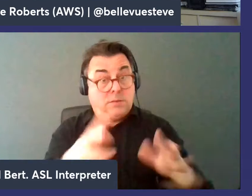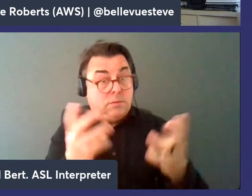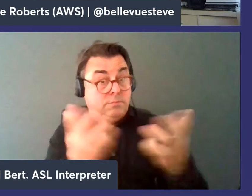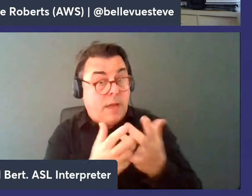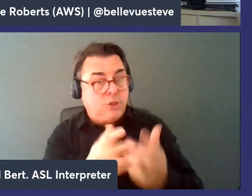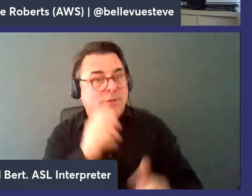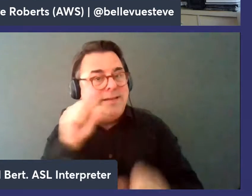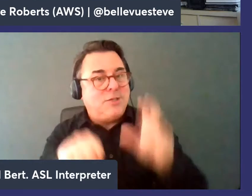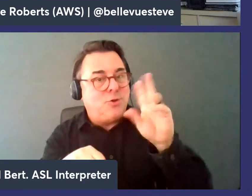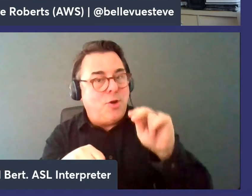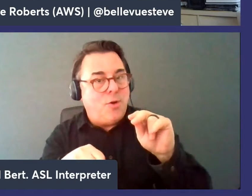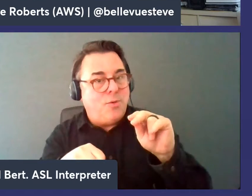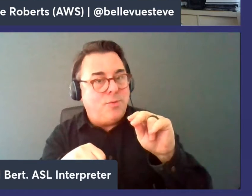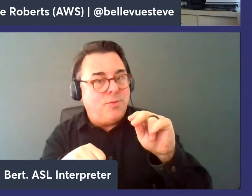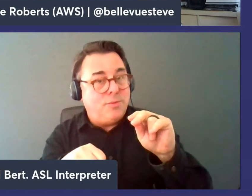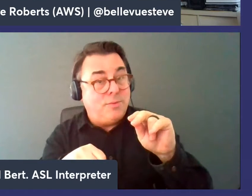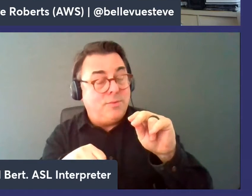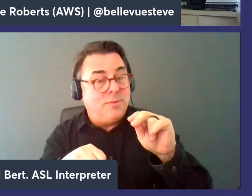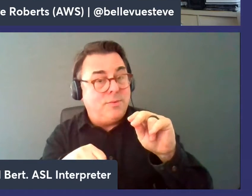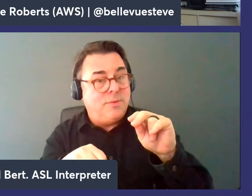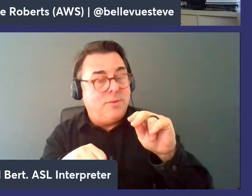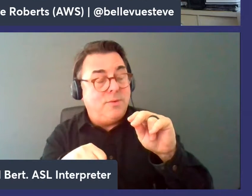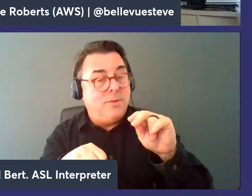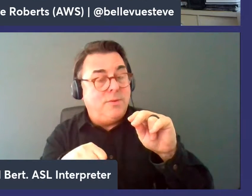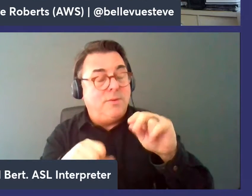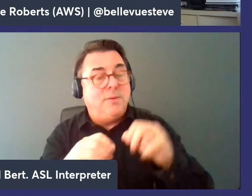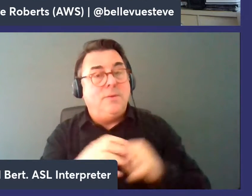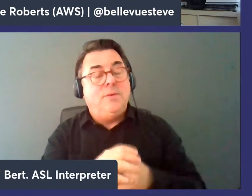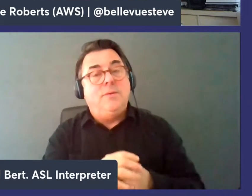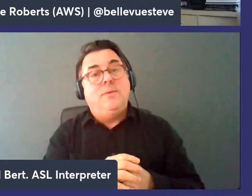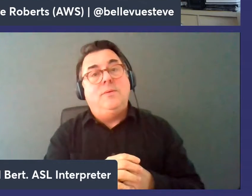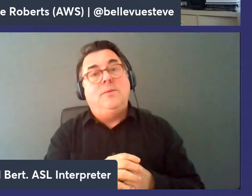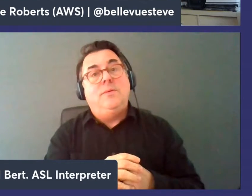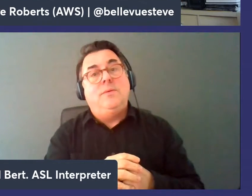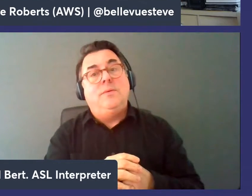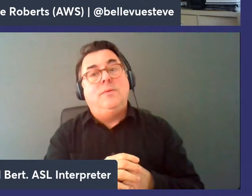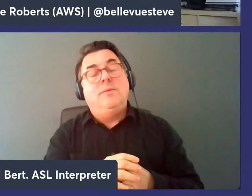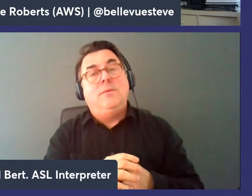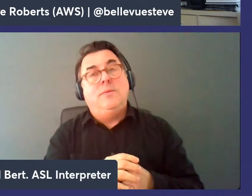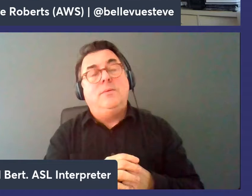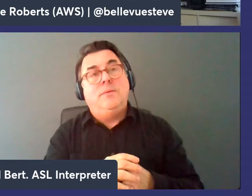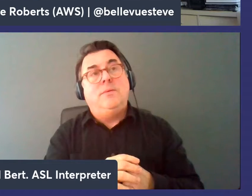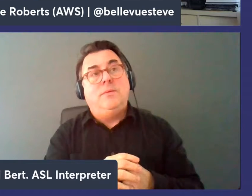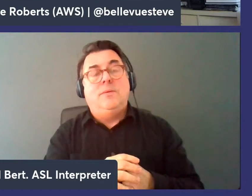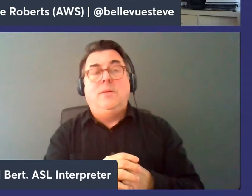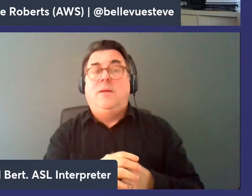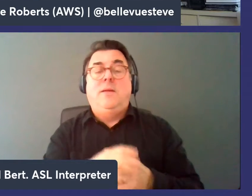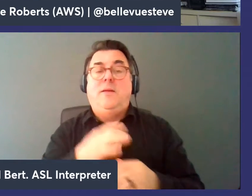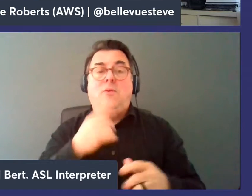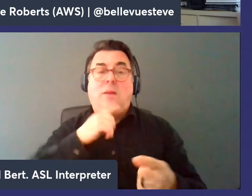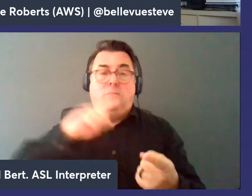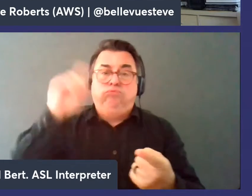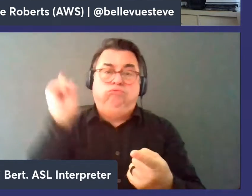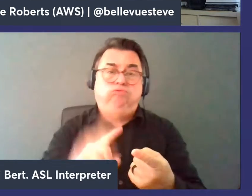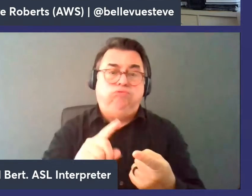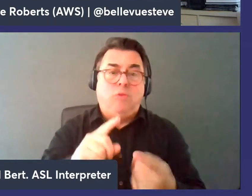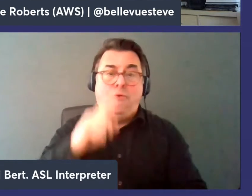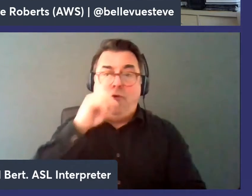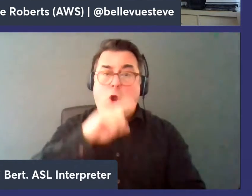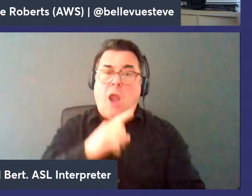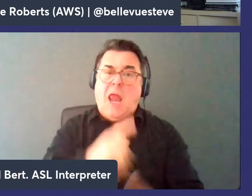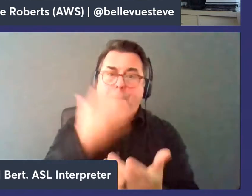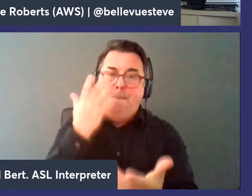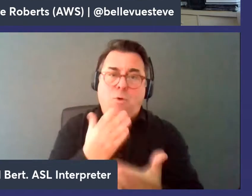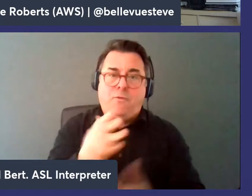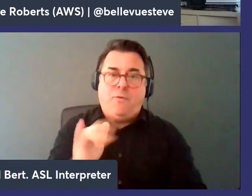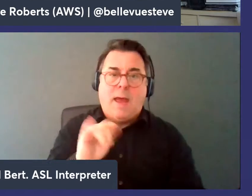And that really cuts down and enables us to actually verify people's identities to say, yeah, this is